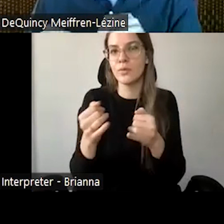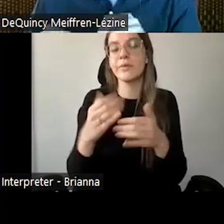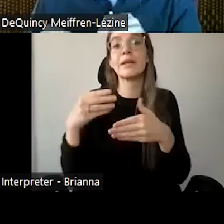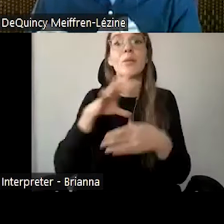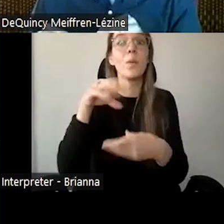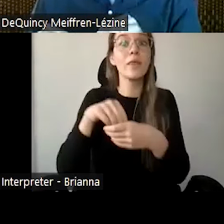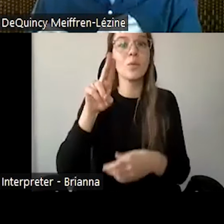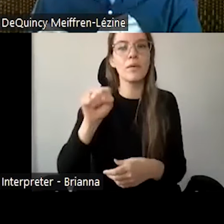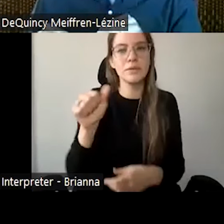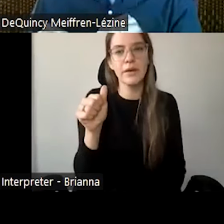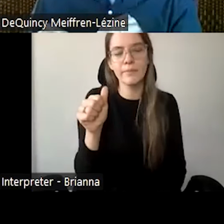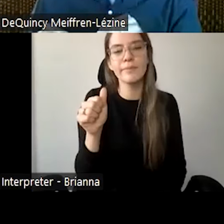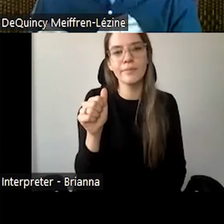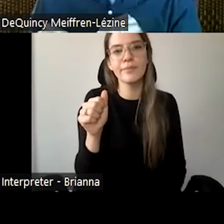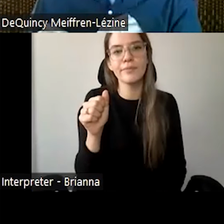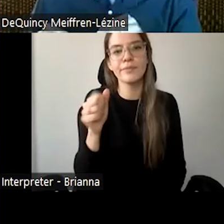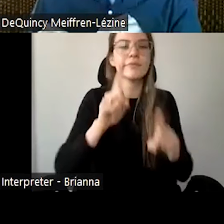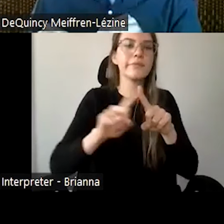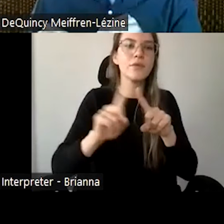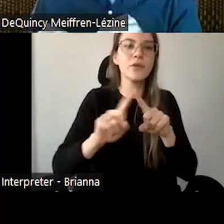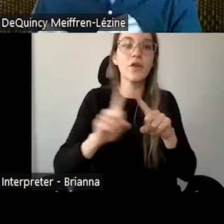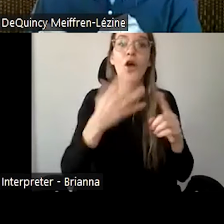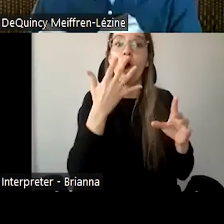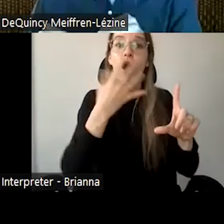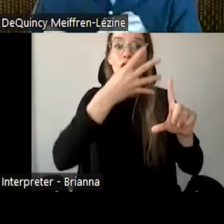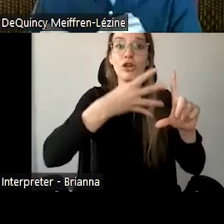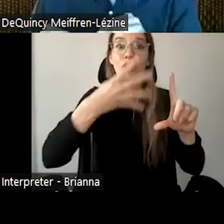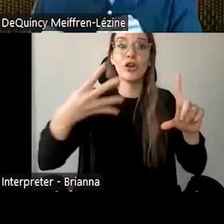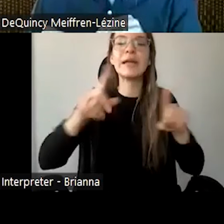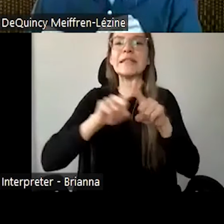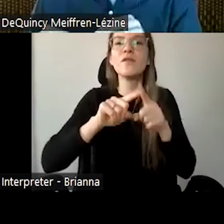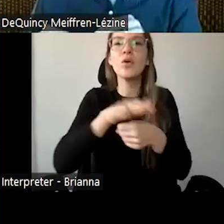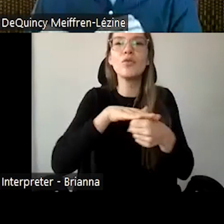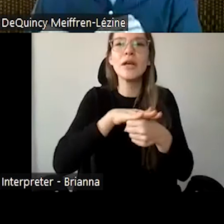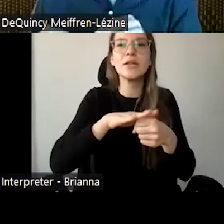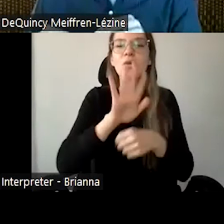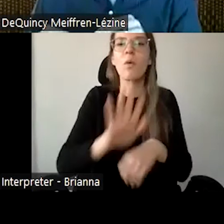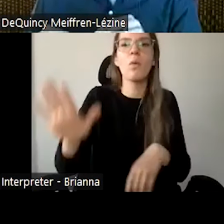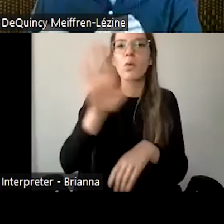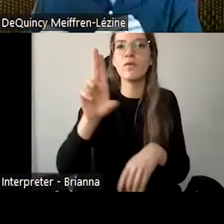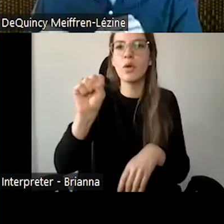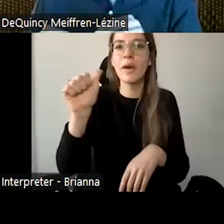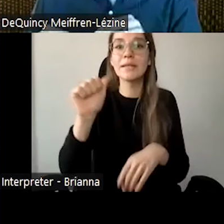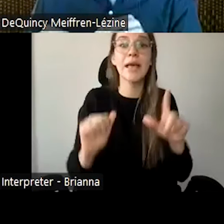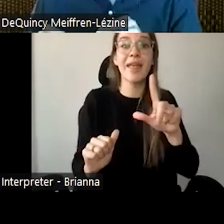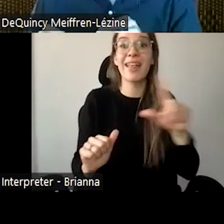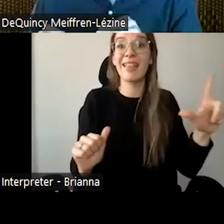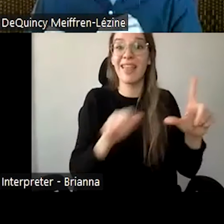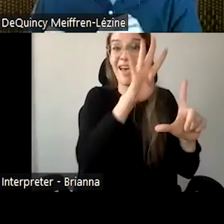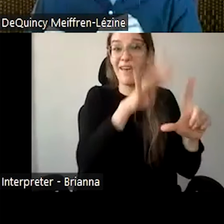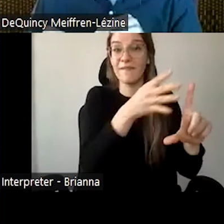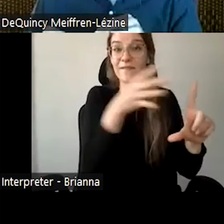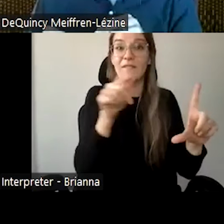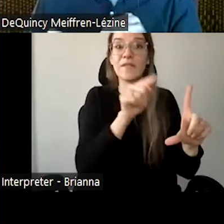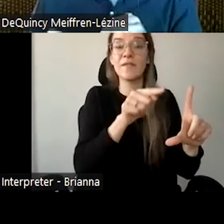US, and the different colors show different regions within the US. The left-hand side is